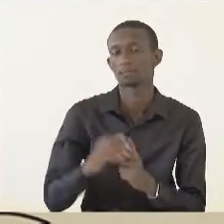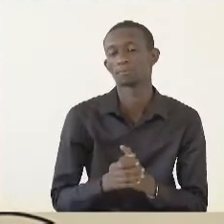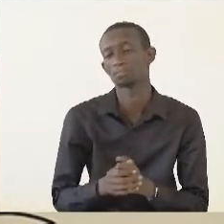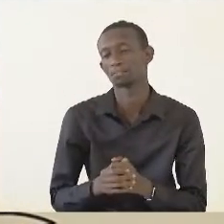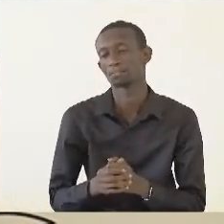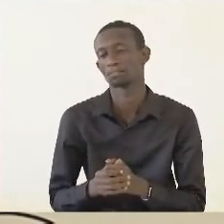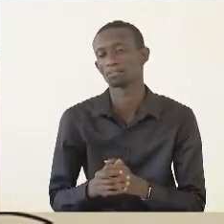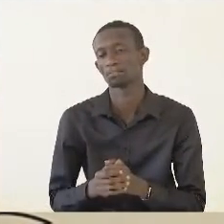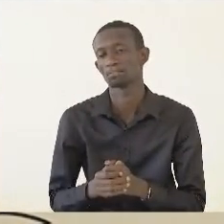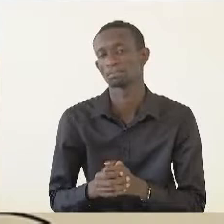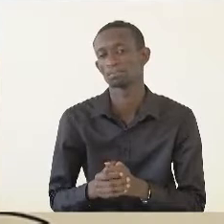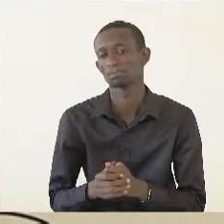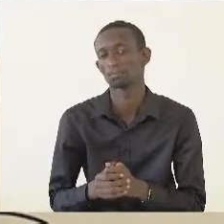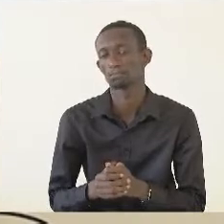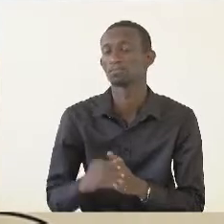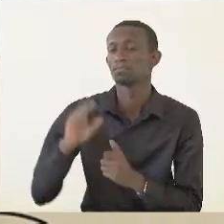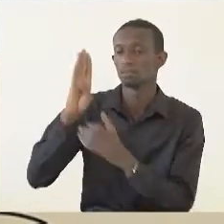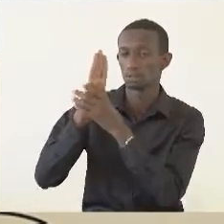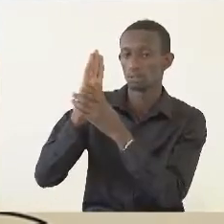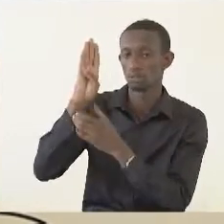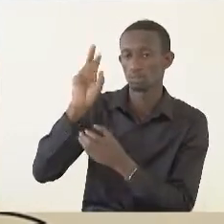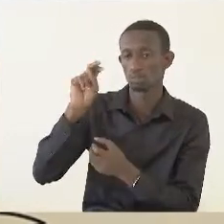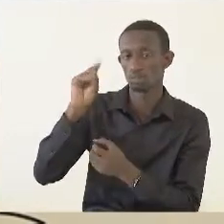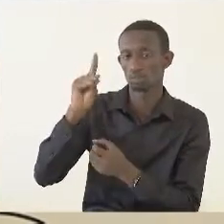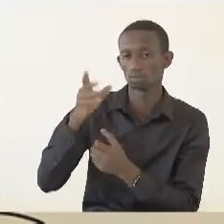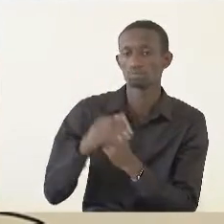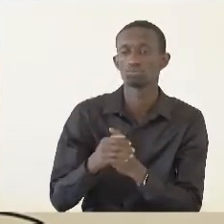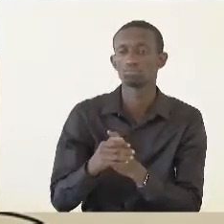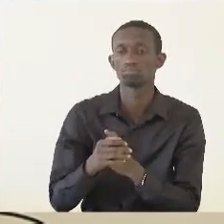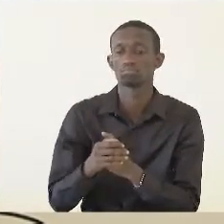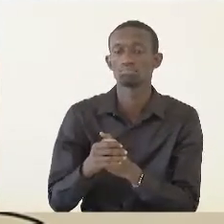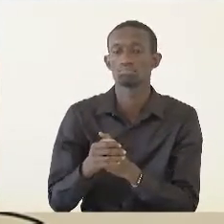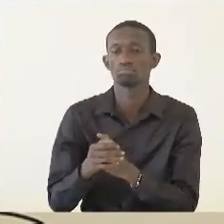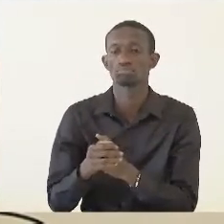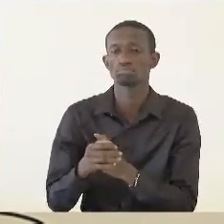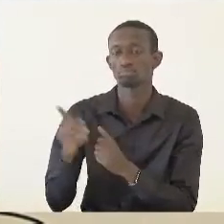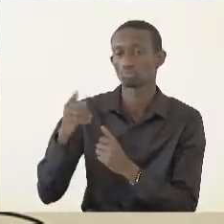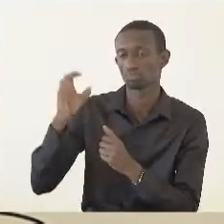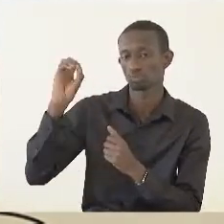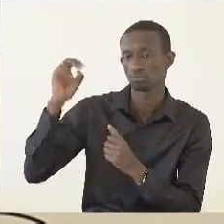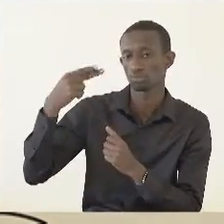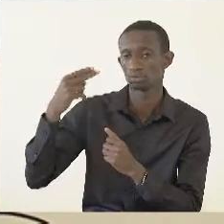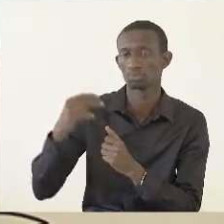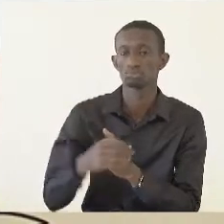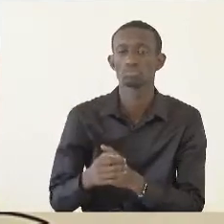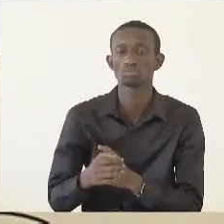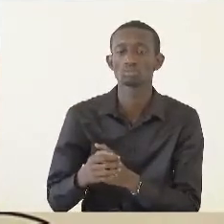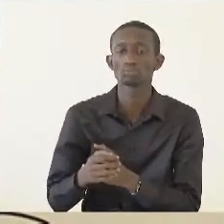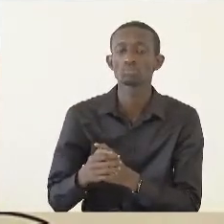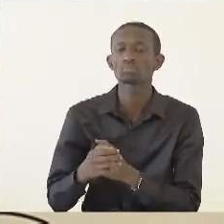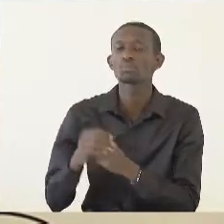not there because the bonds would be many. So this is OH. So this